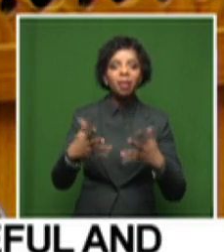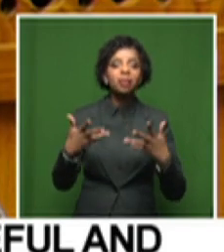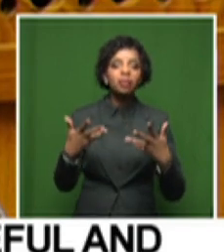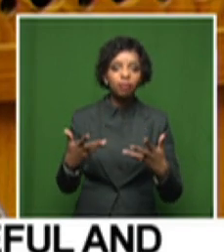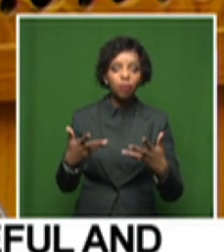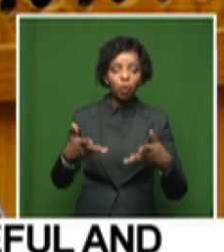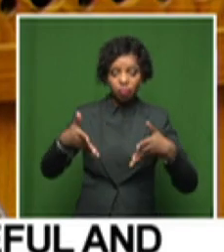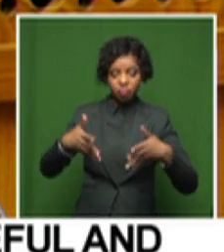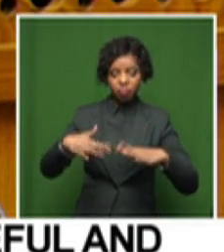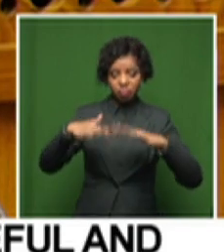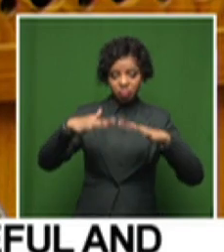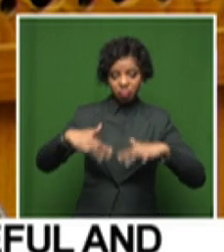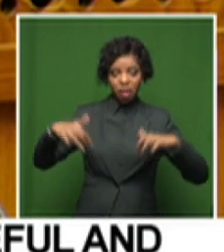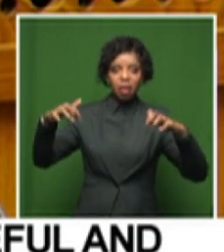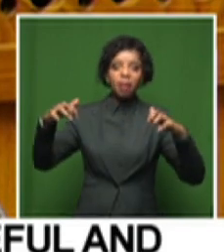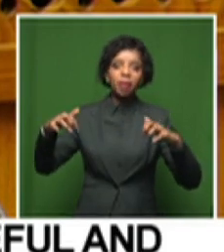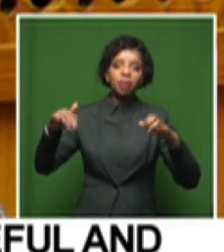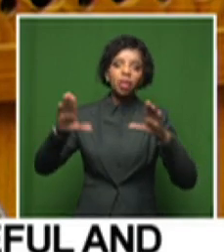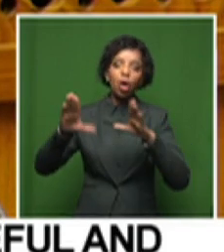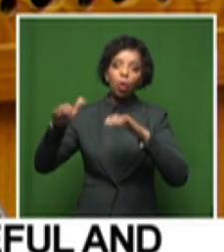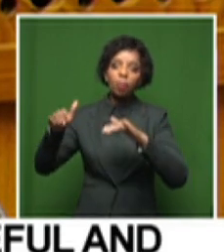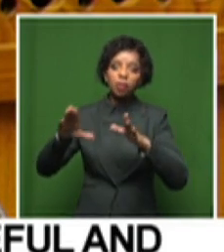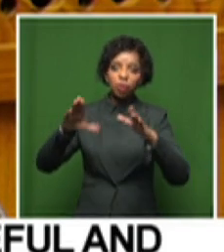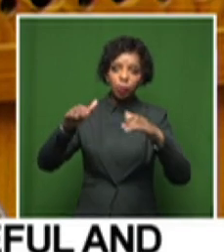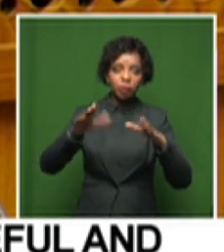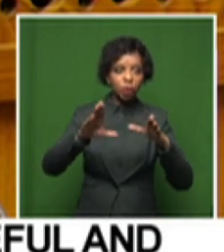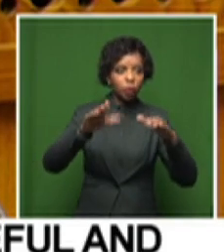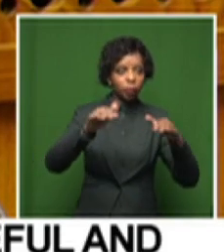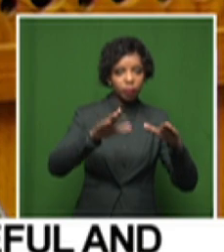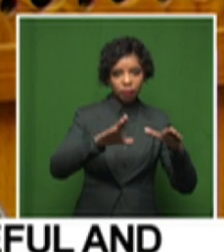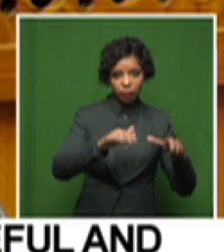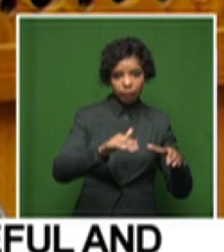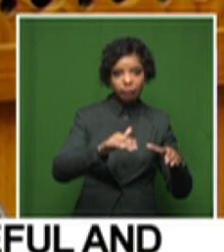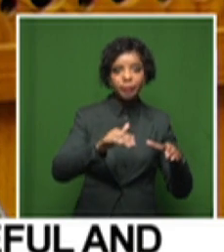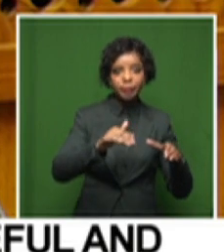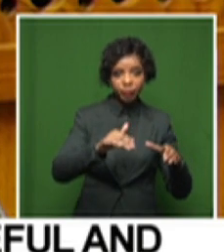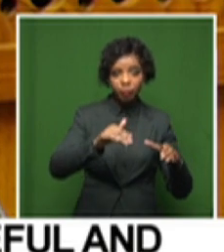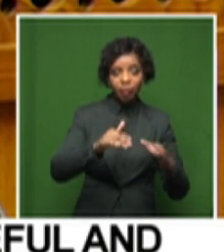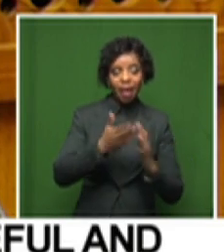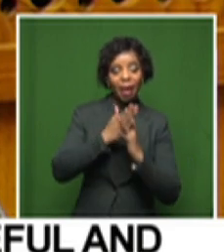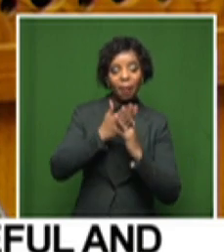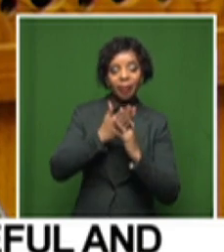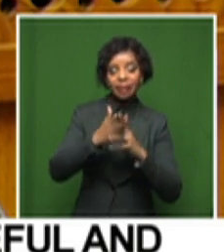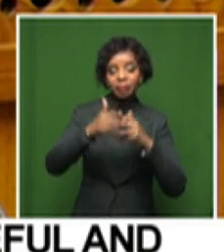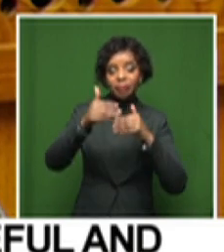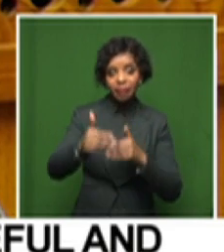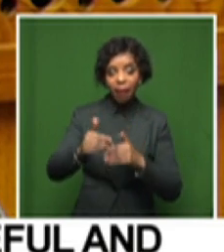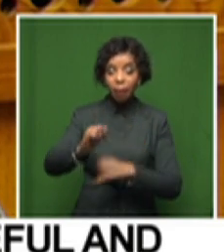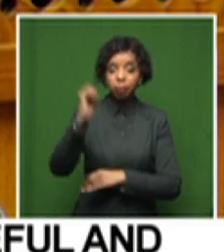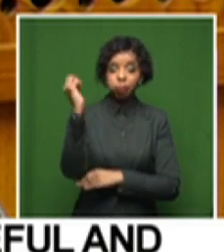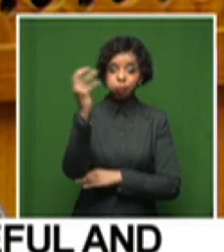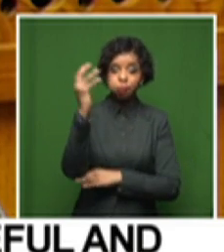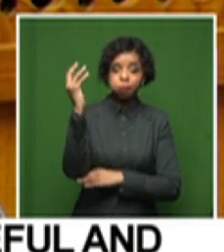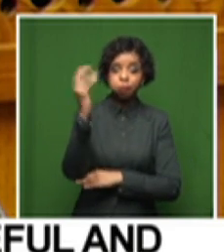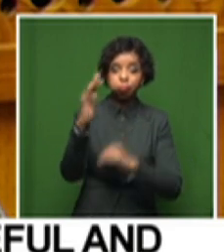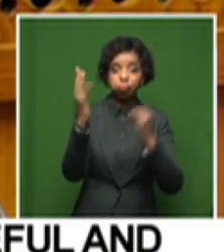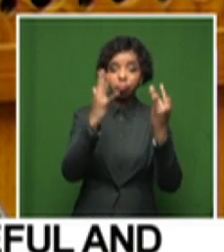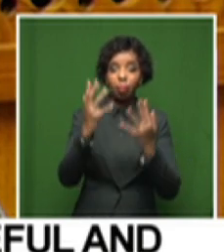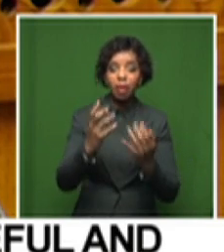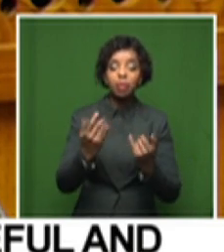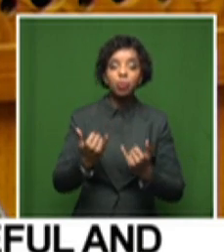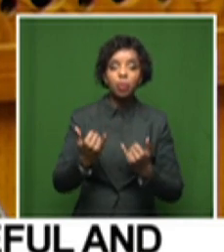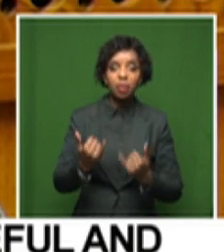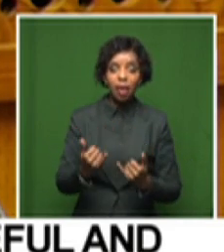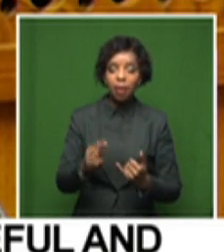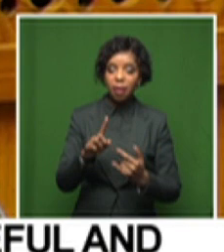committees. The medium-term budget policy statement coincides today with another important process,